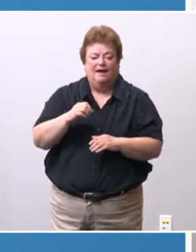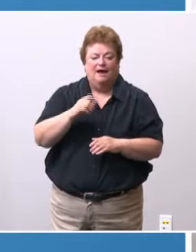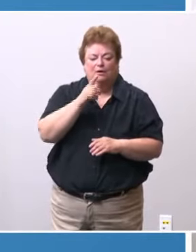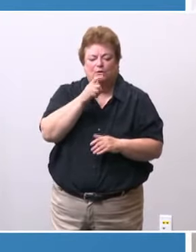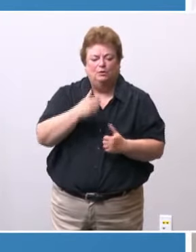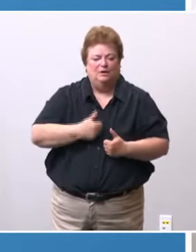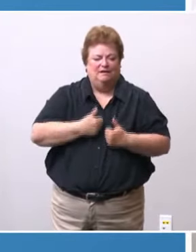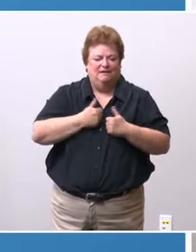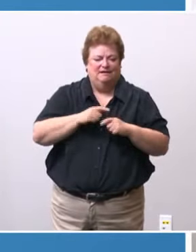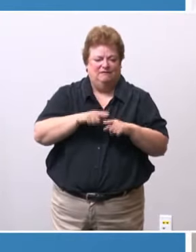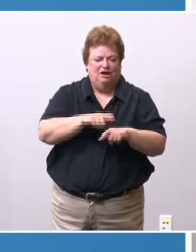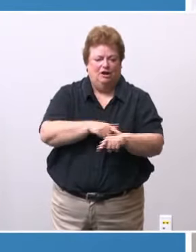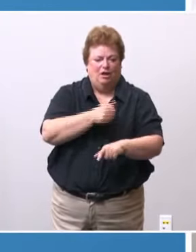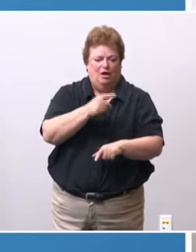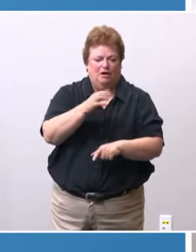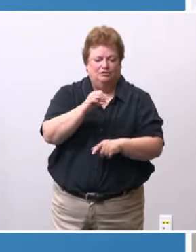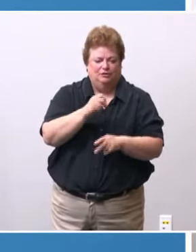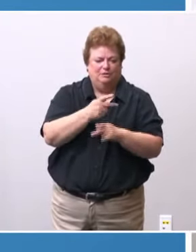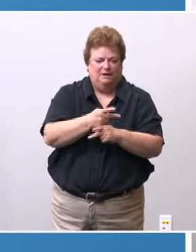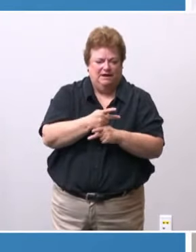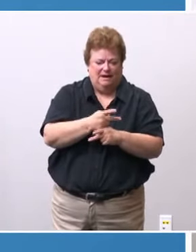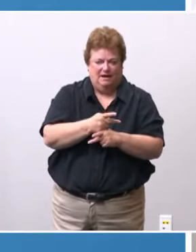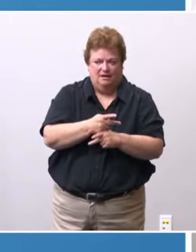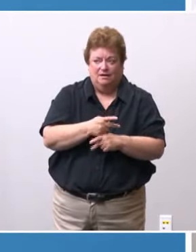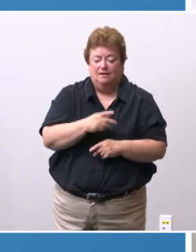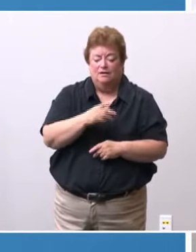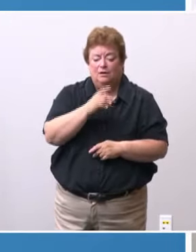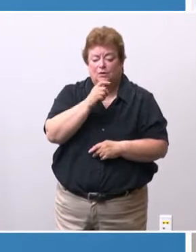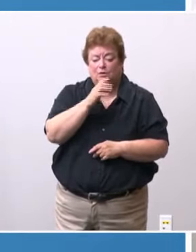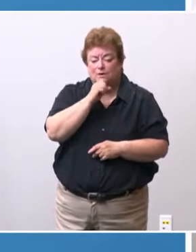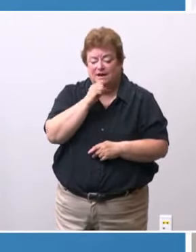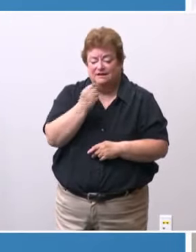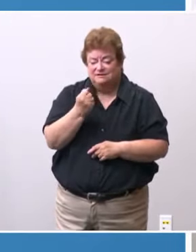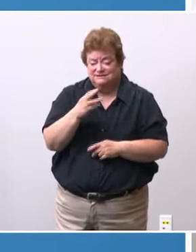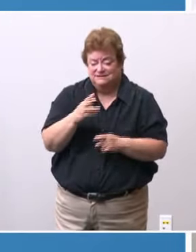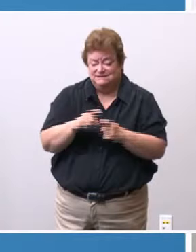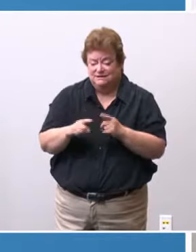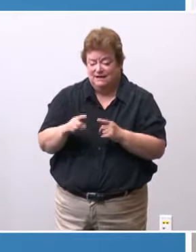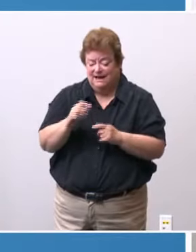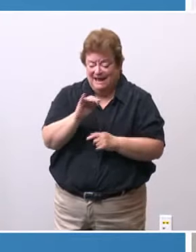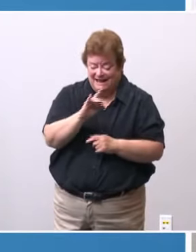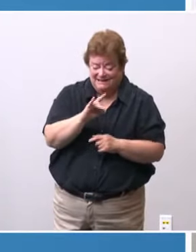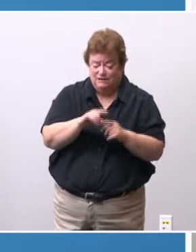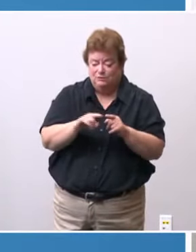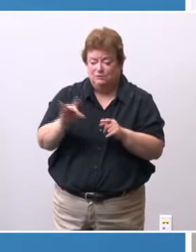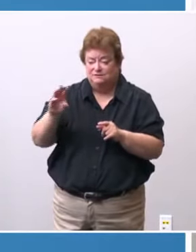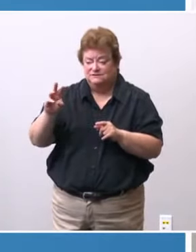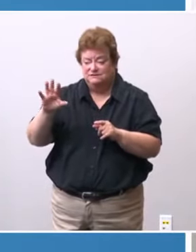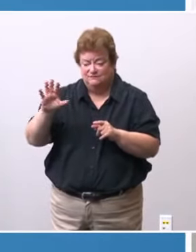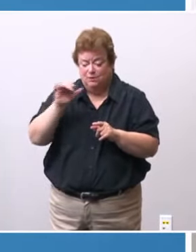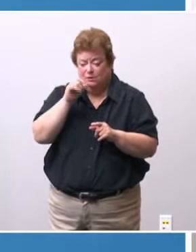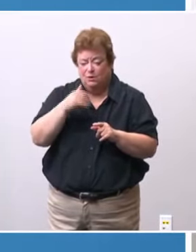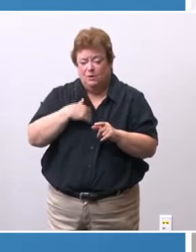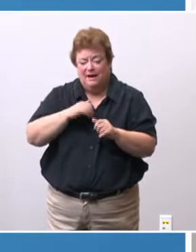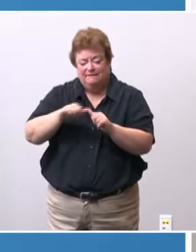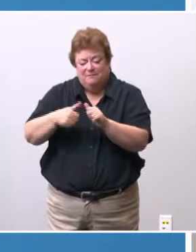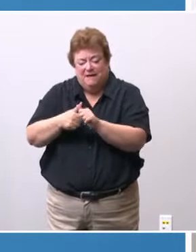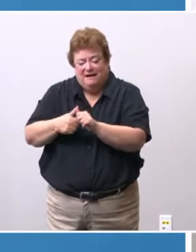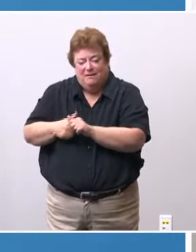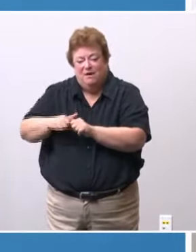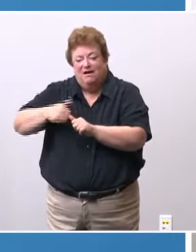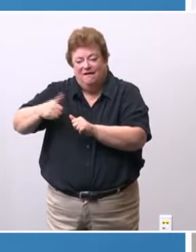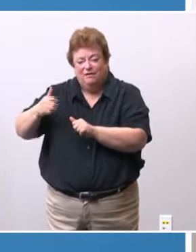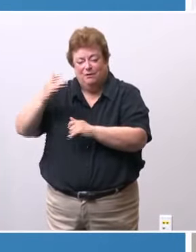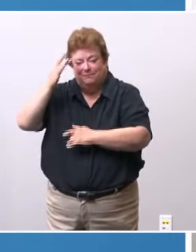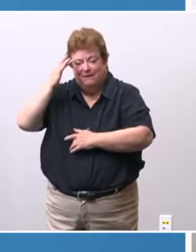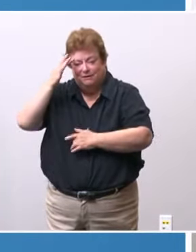long-term care facilities. People ages 18 to 64 with underlying medical conditions that put them at high risk